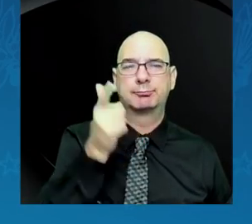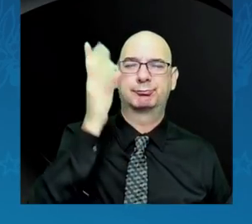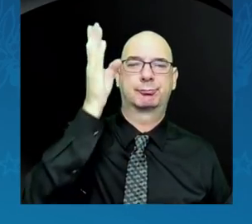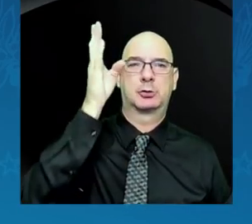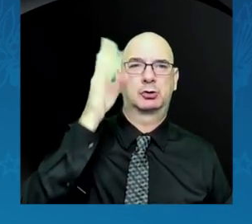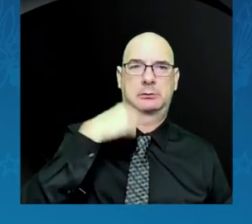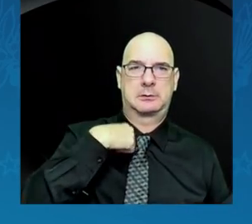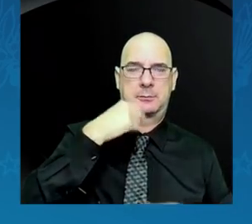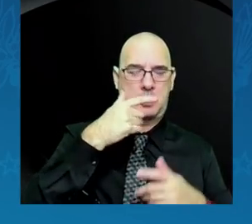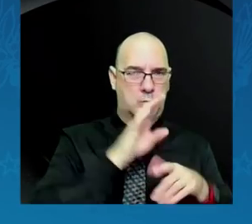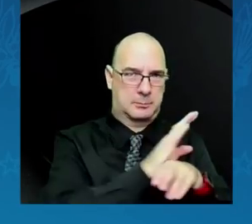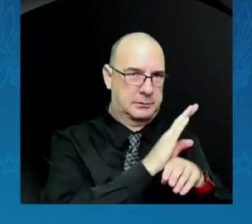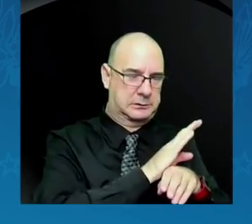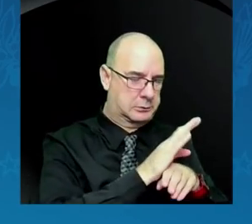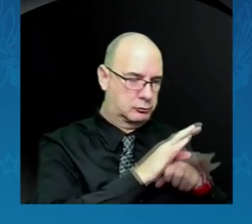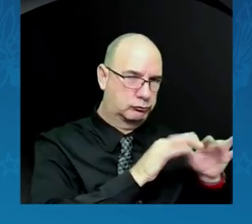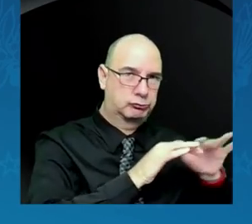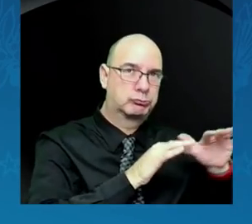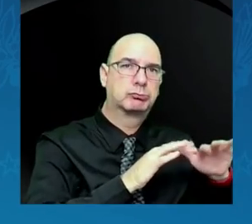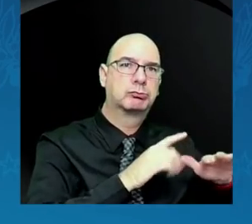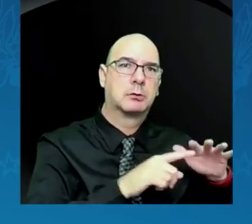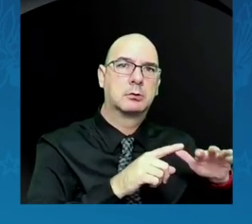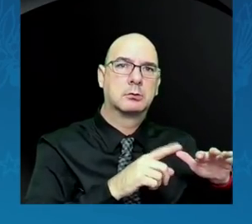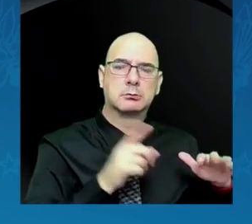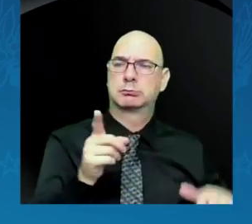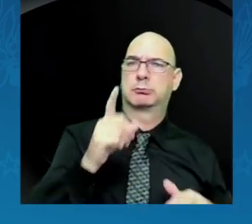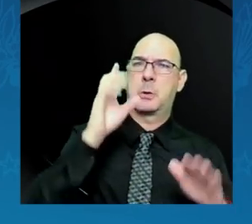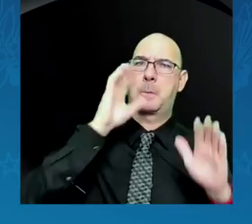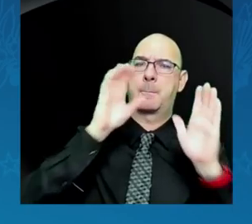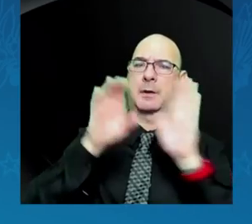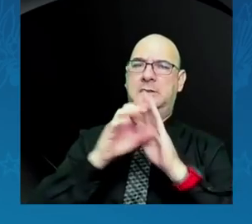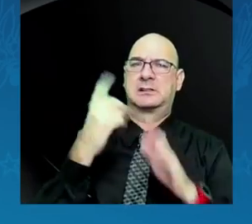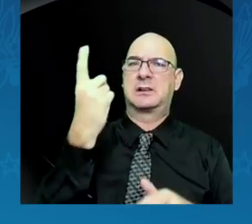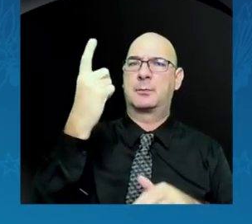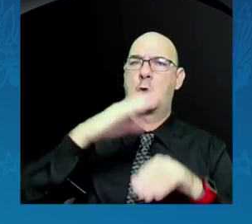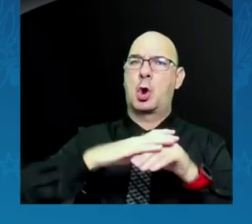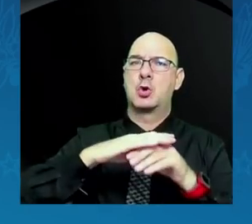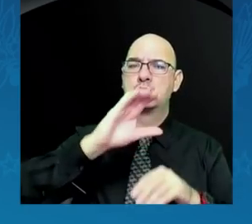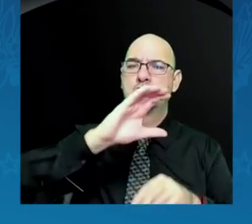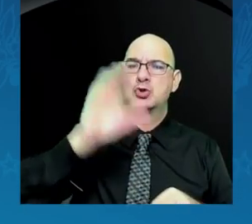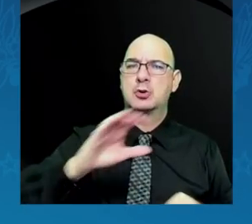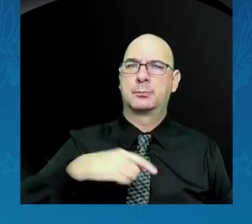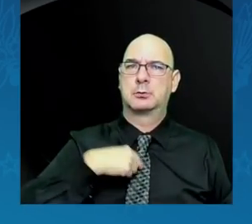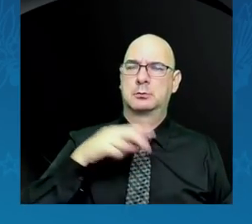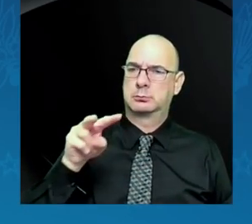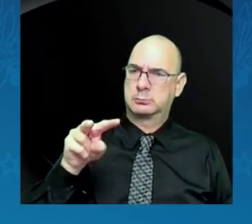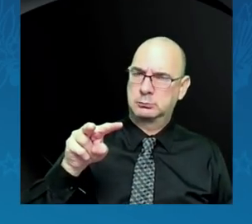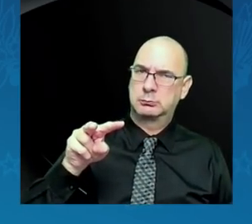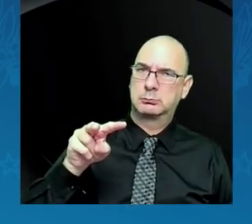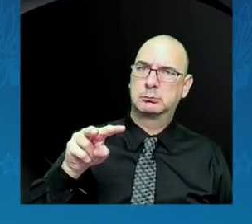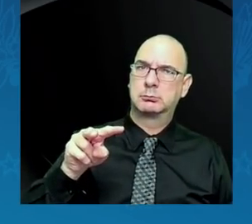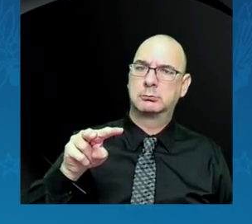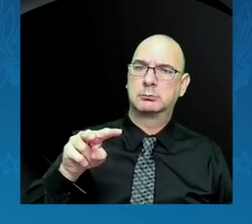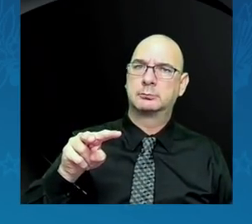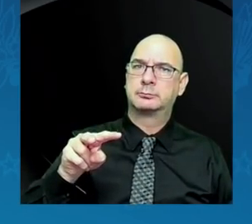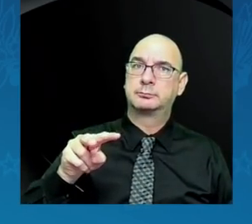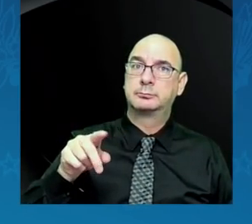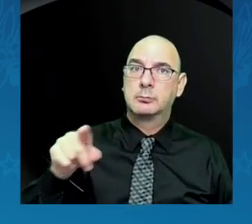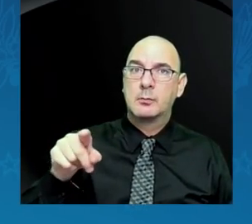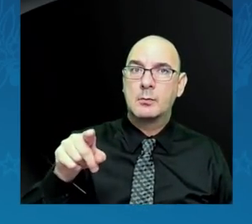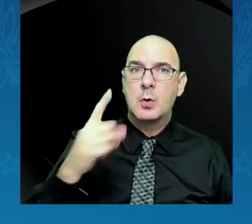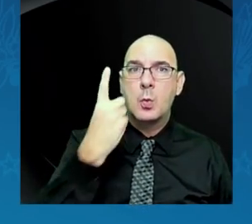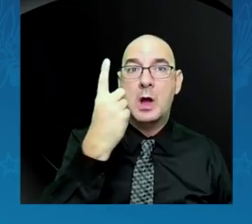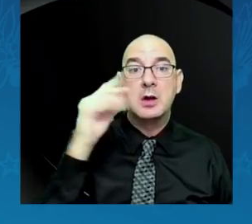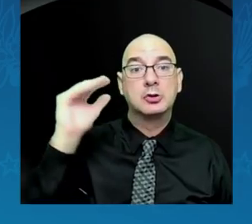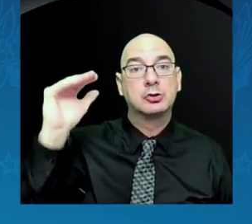of somebody doing a Zoom, and their one child came in, and